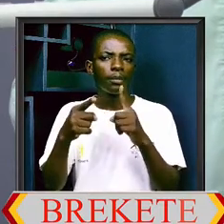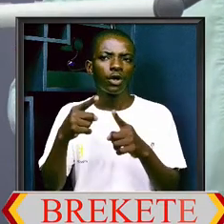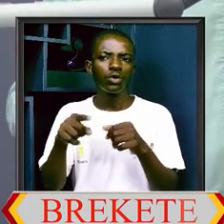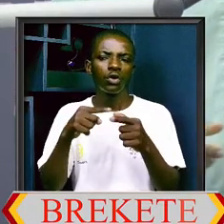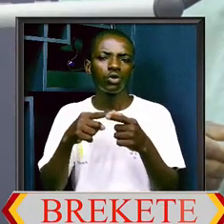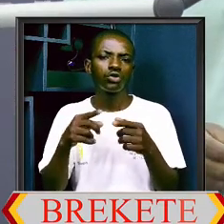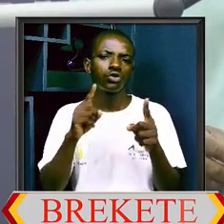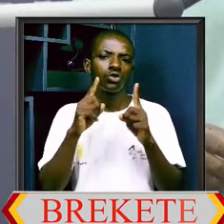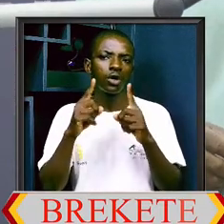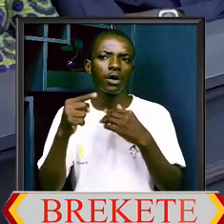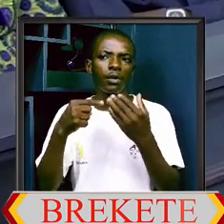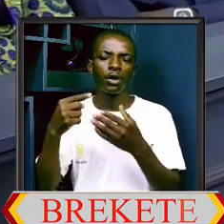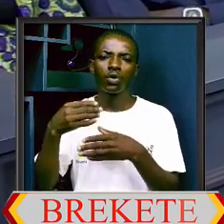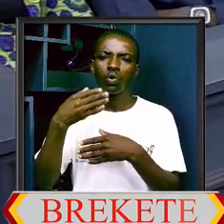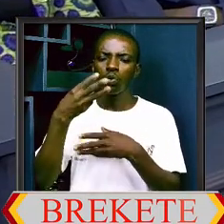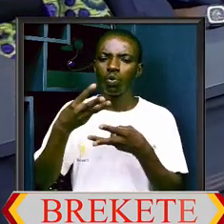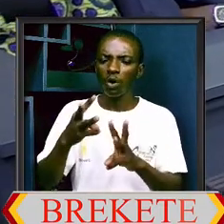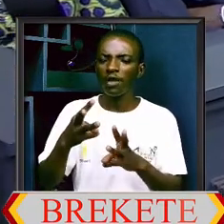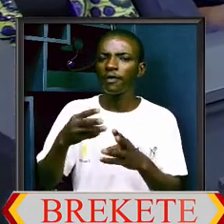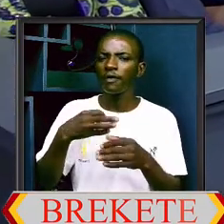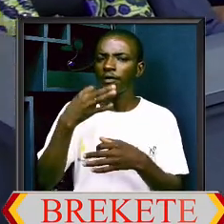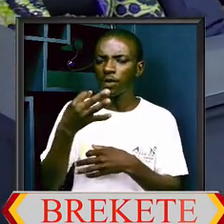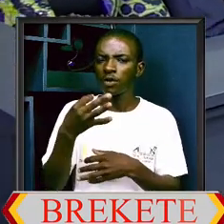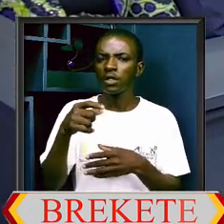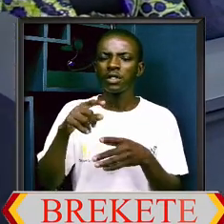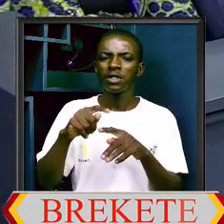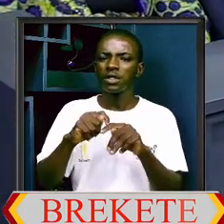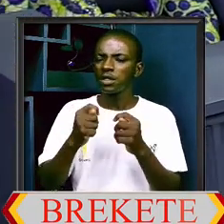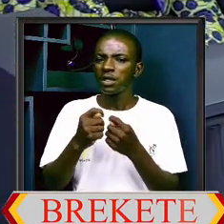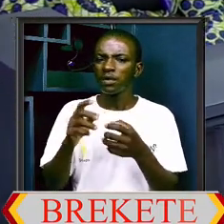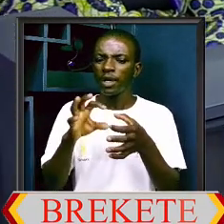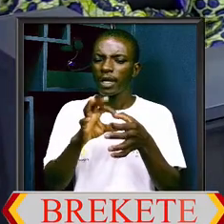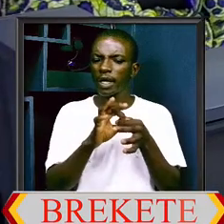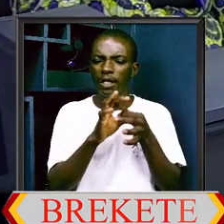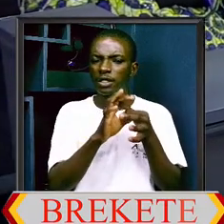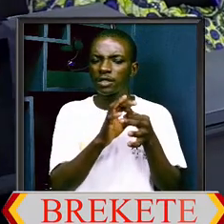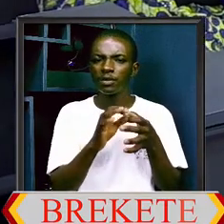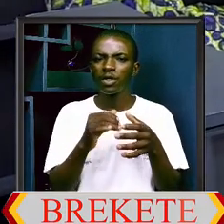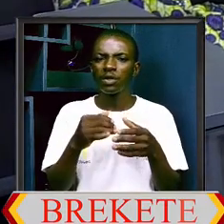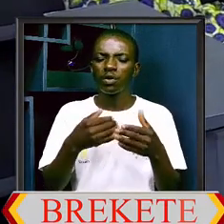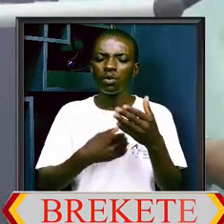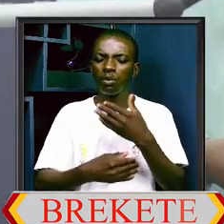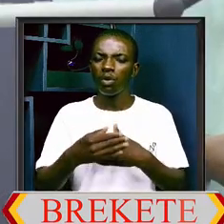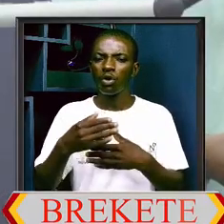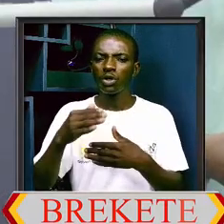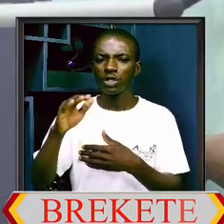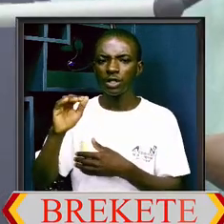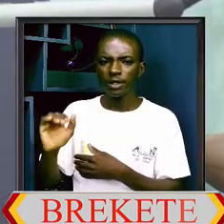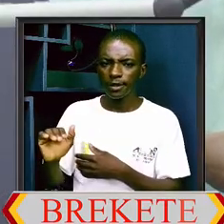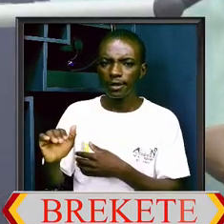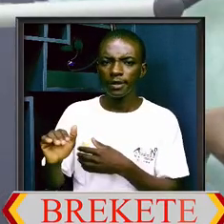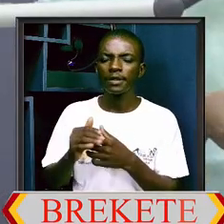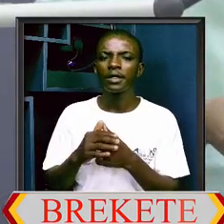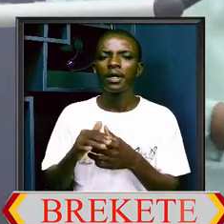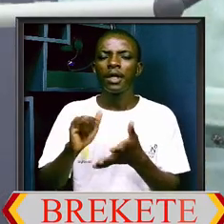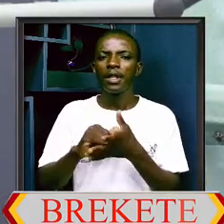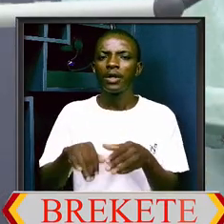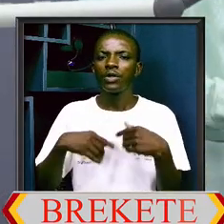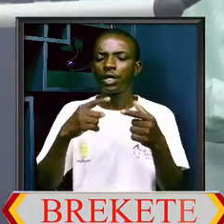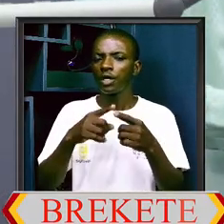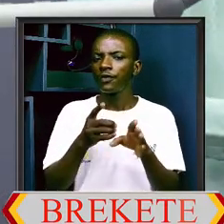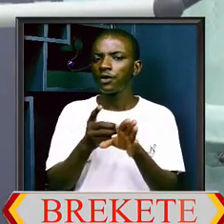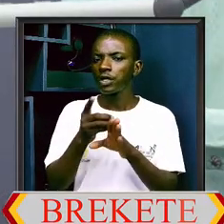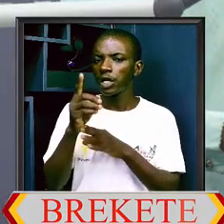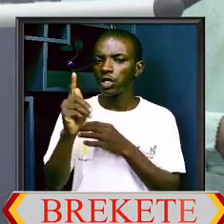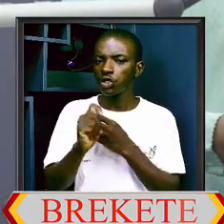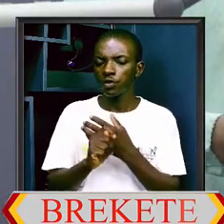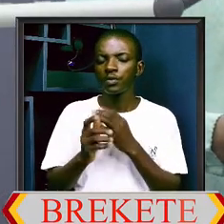about the way forward this kind engagement go BN Pik where go give